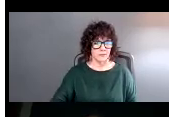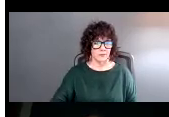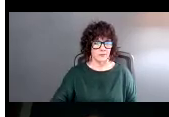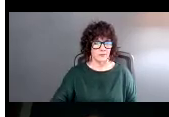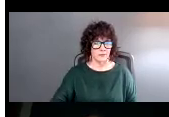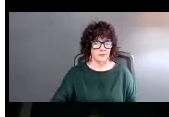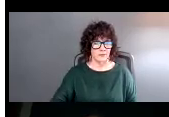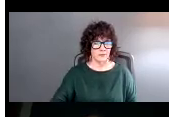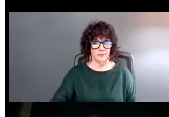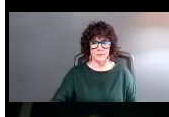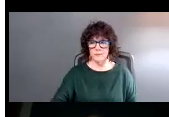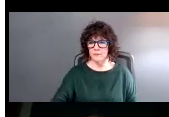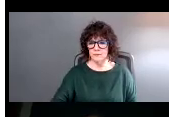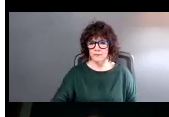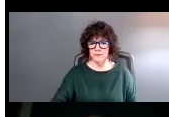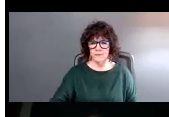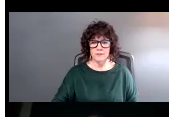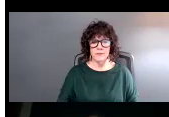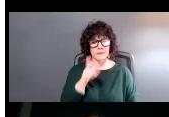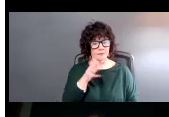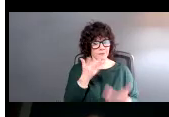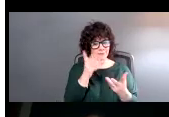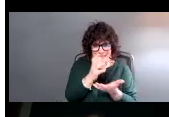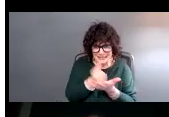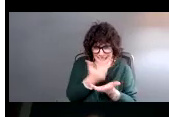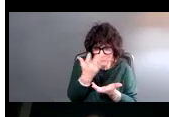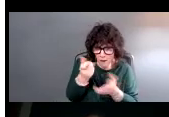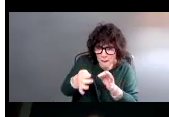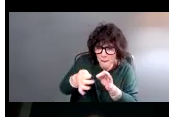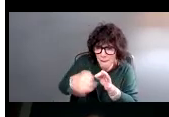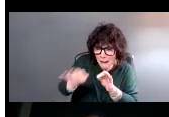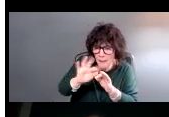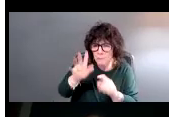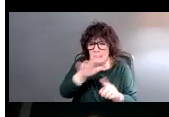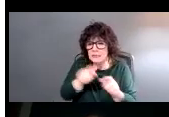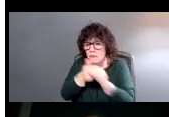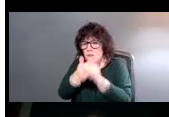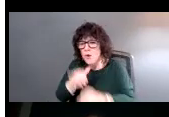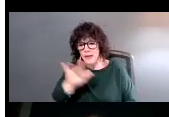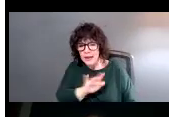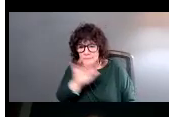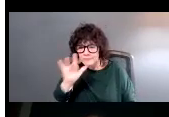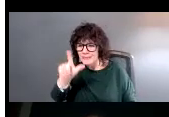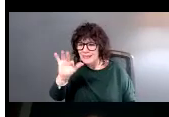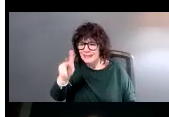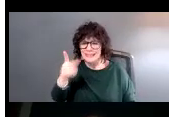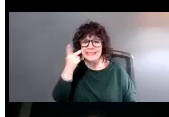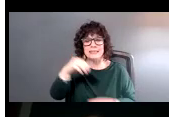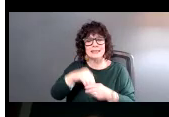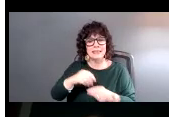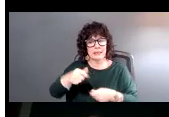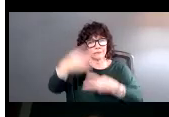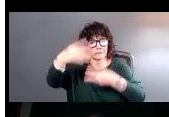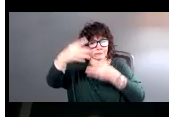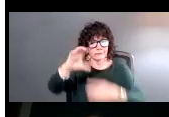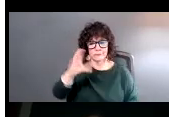in English, follow the link that you'll find in the chat. And please let us know if you need support accessing that link. And a note that this